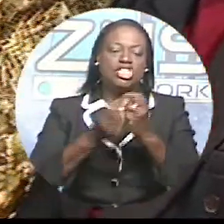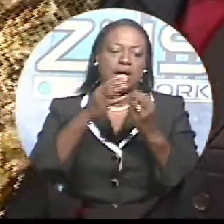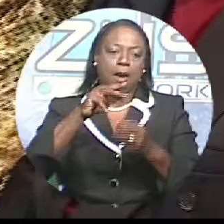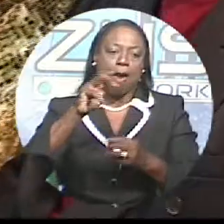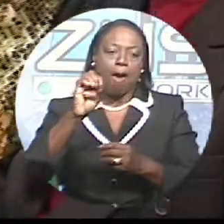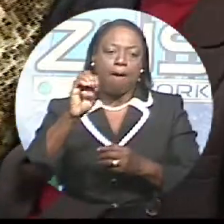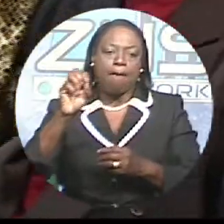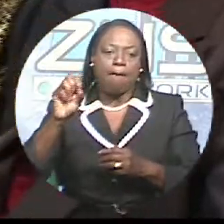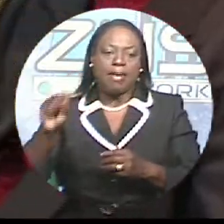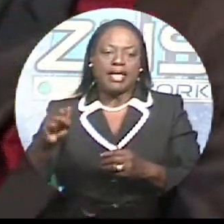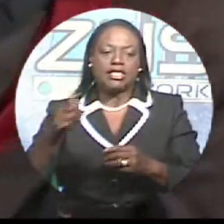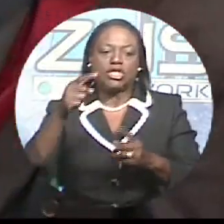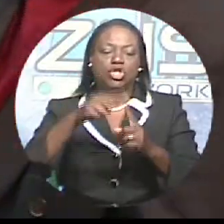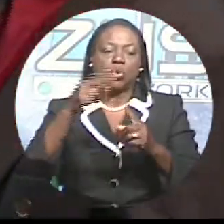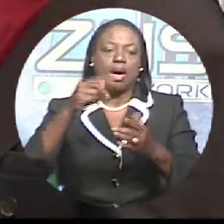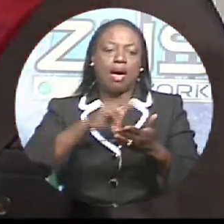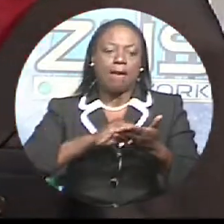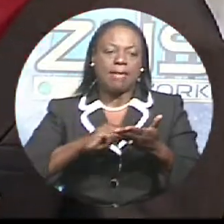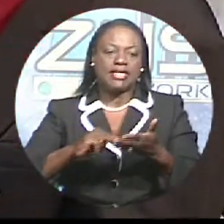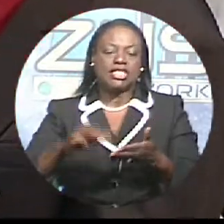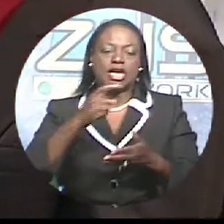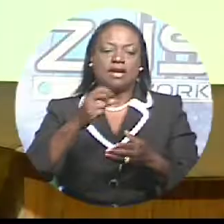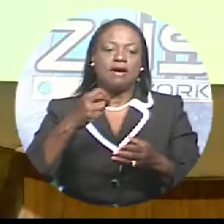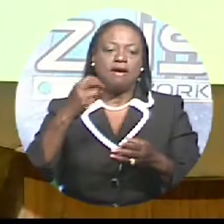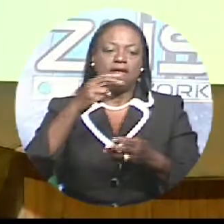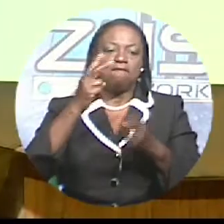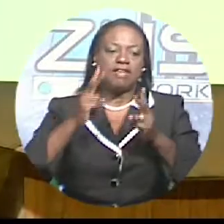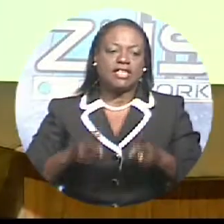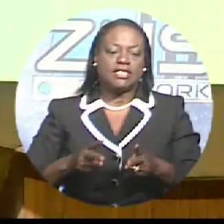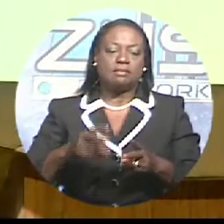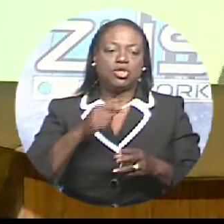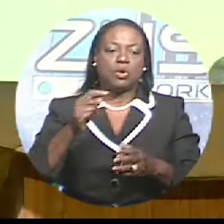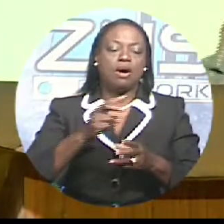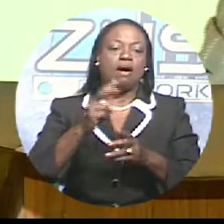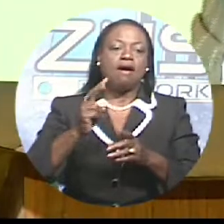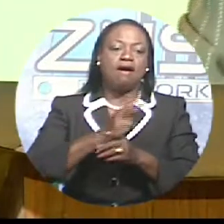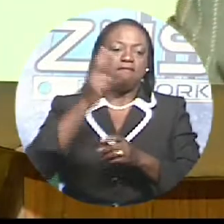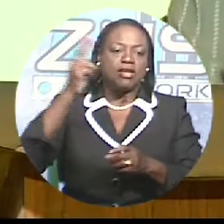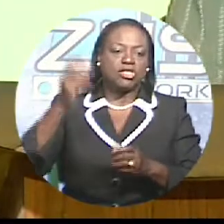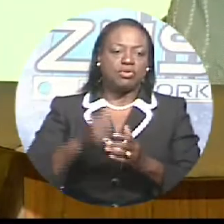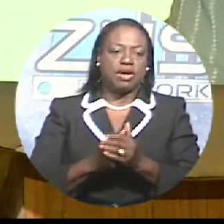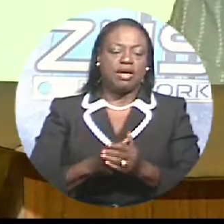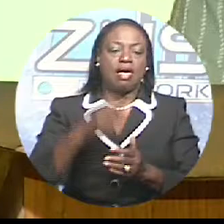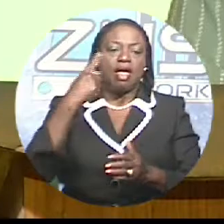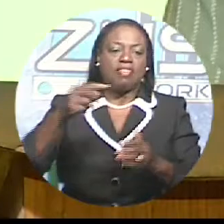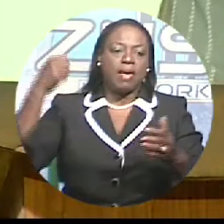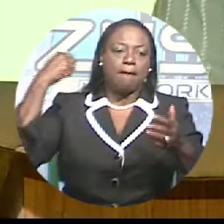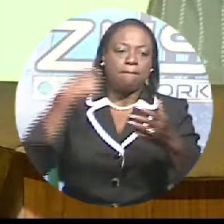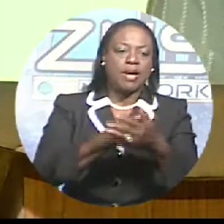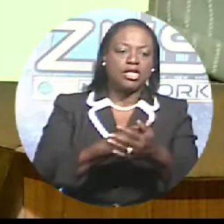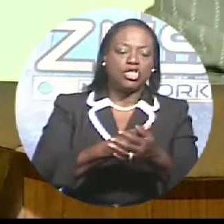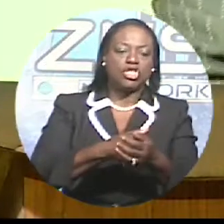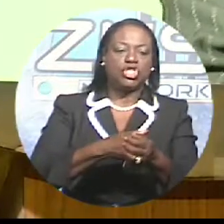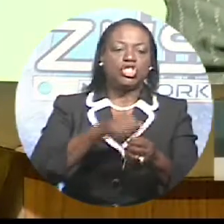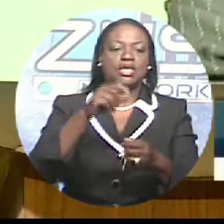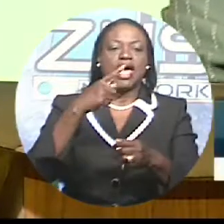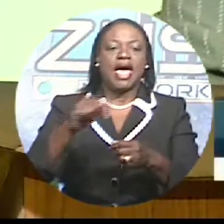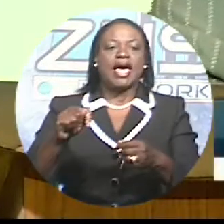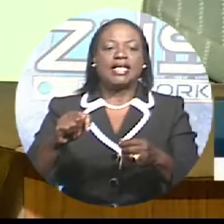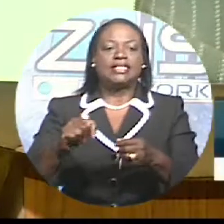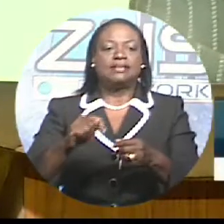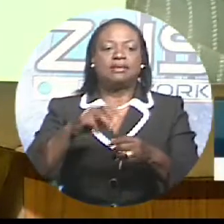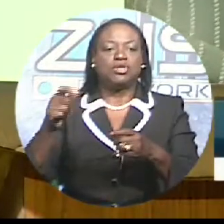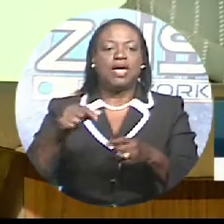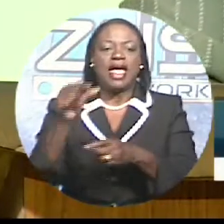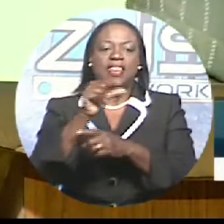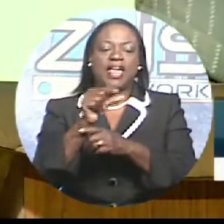trial into triumph, and a victim into a victor. The punch has punched you out. The